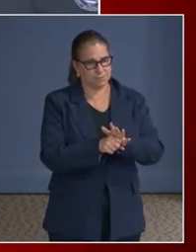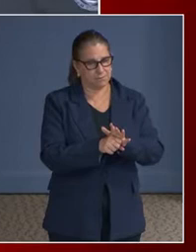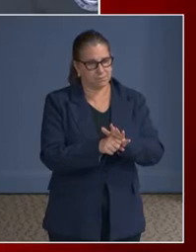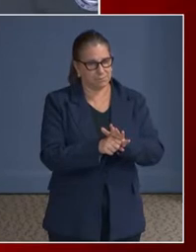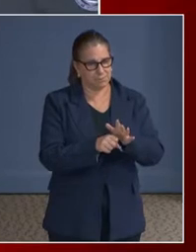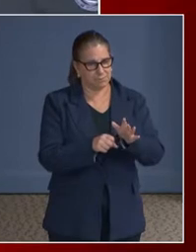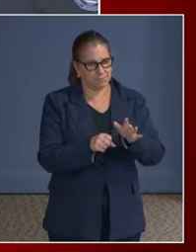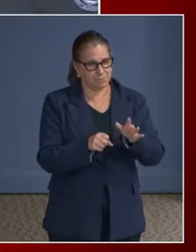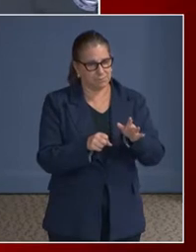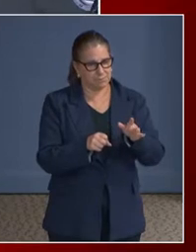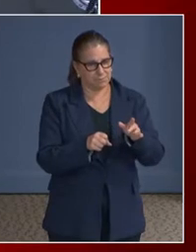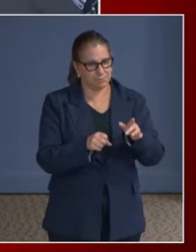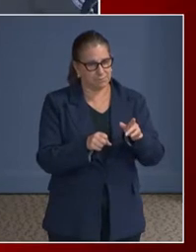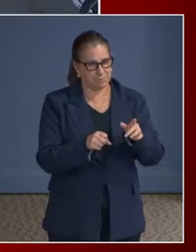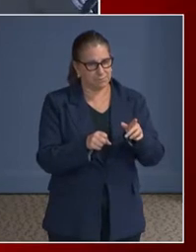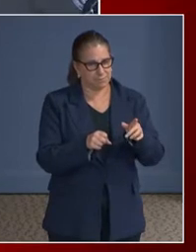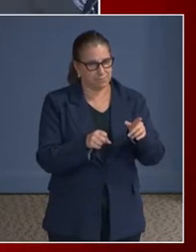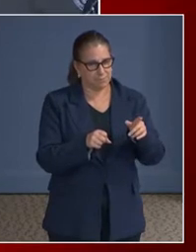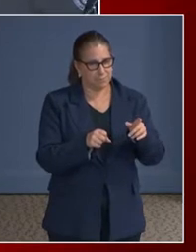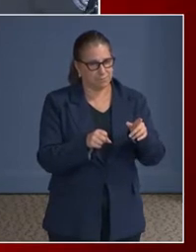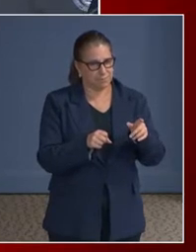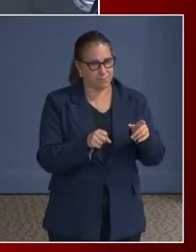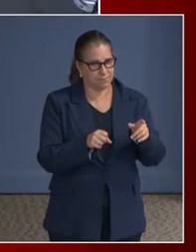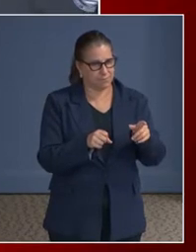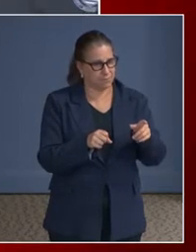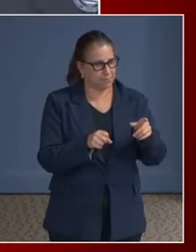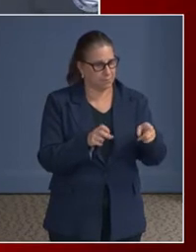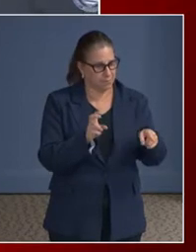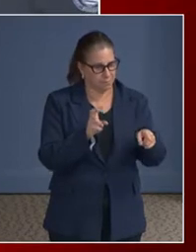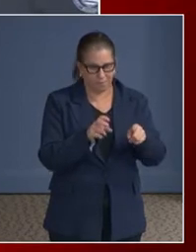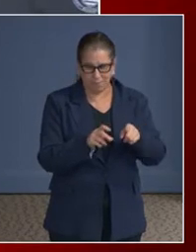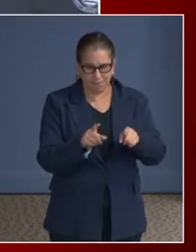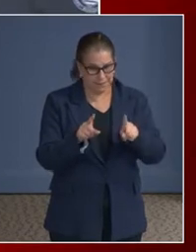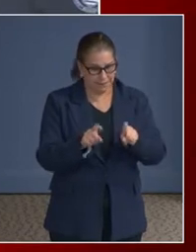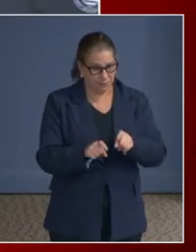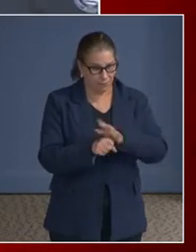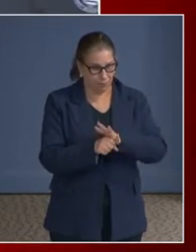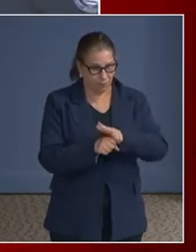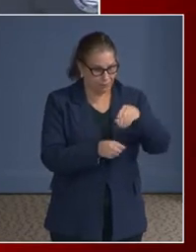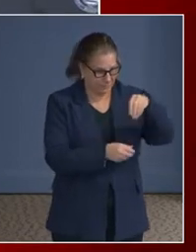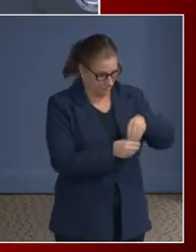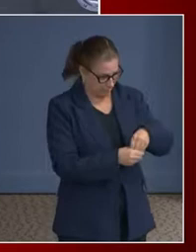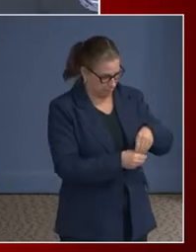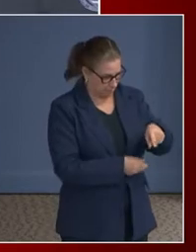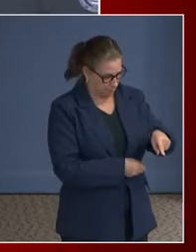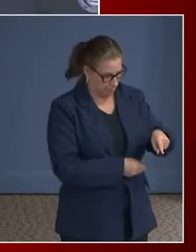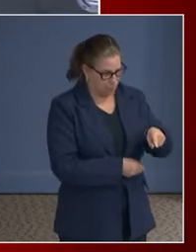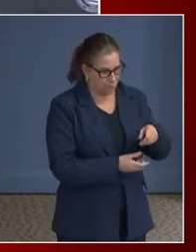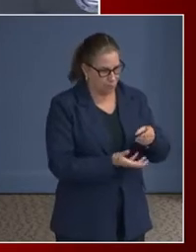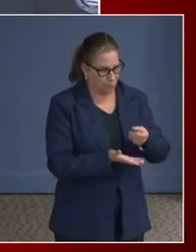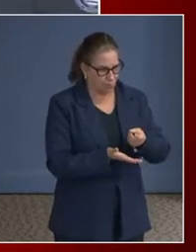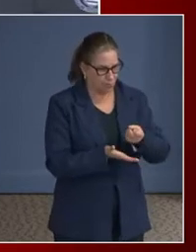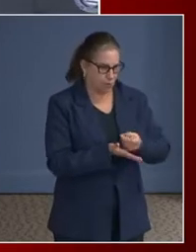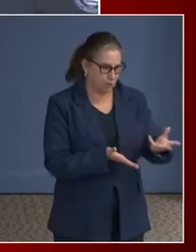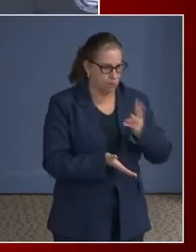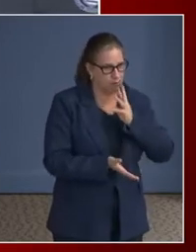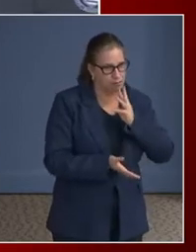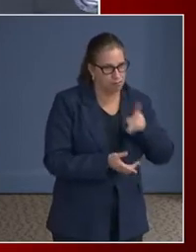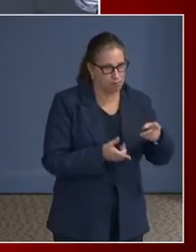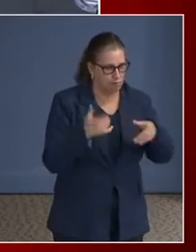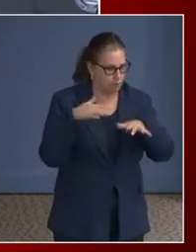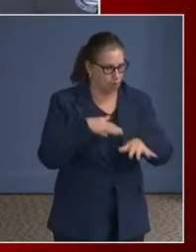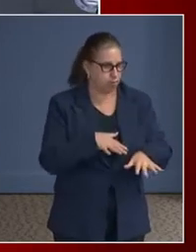in wastewater. And that is possible because when some studies have been done